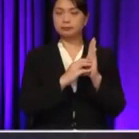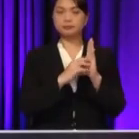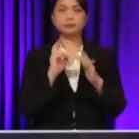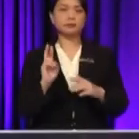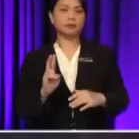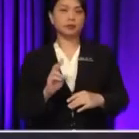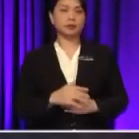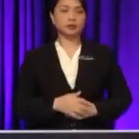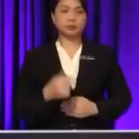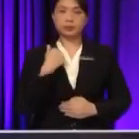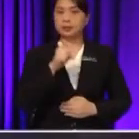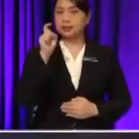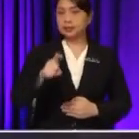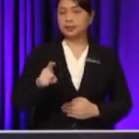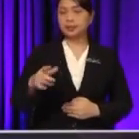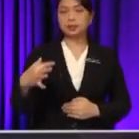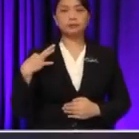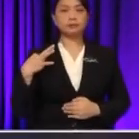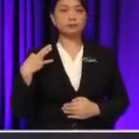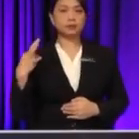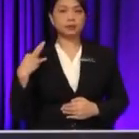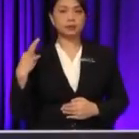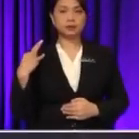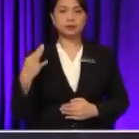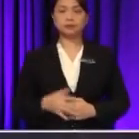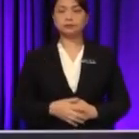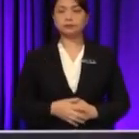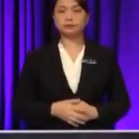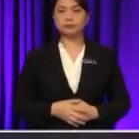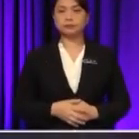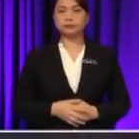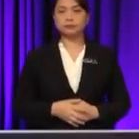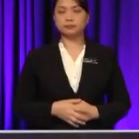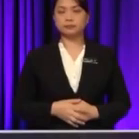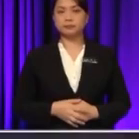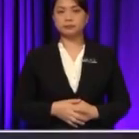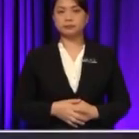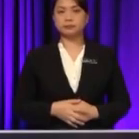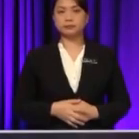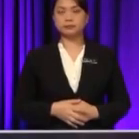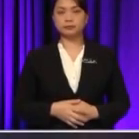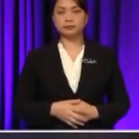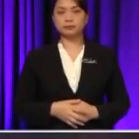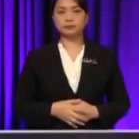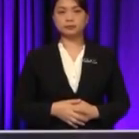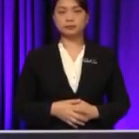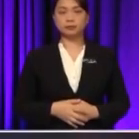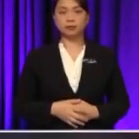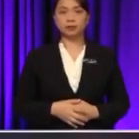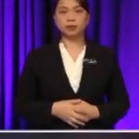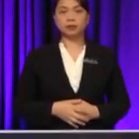So we're trying to figure out the paragraph topics. Yes. Of each paragraph. Okay. All right, can we start with Tasnim? Tasnim, can you please read first